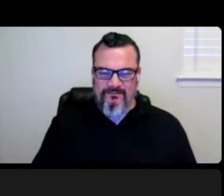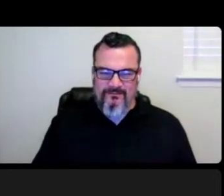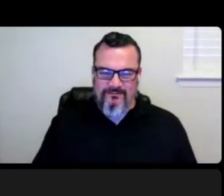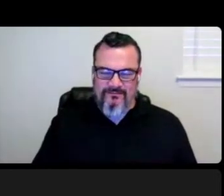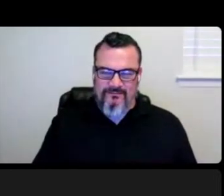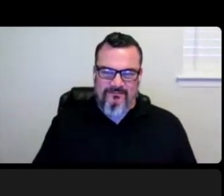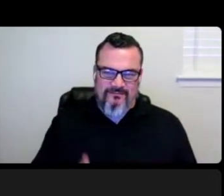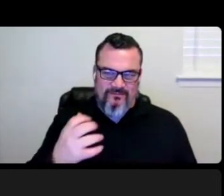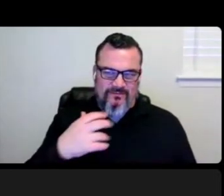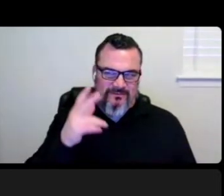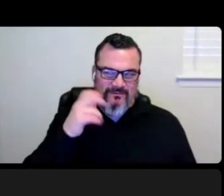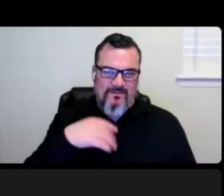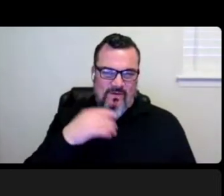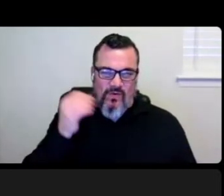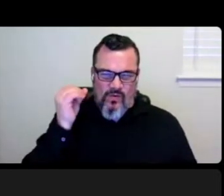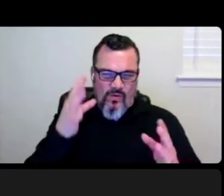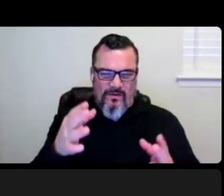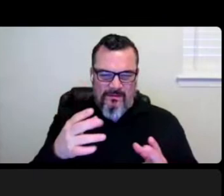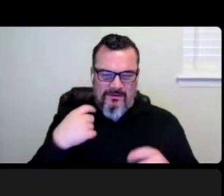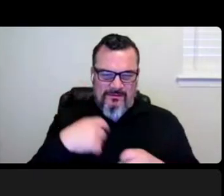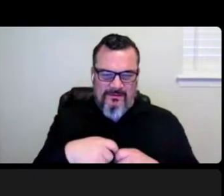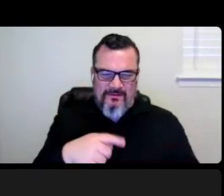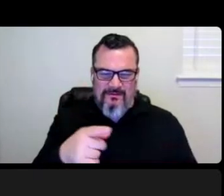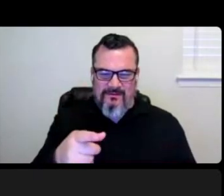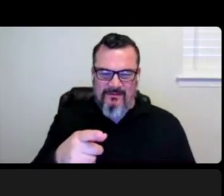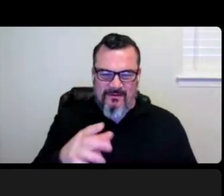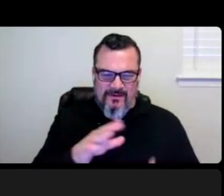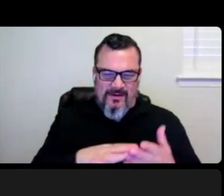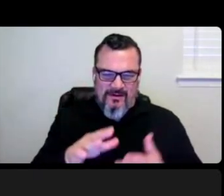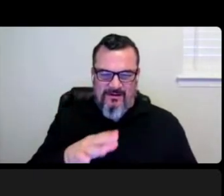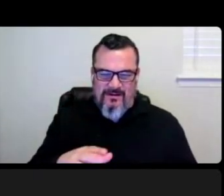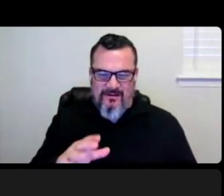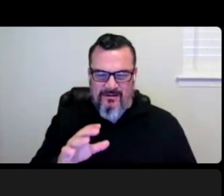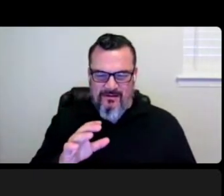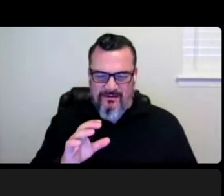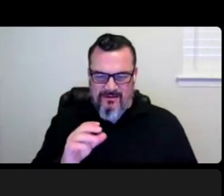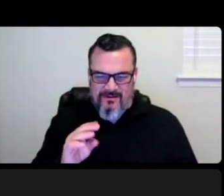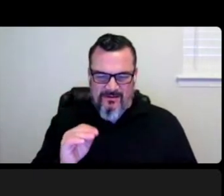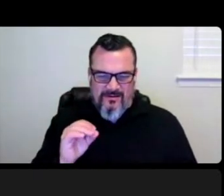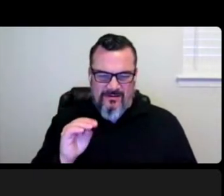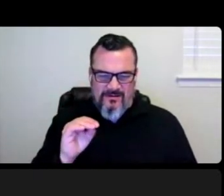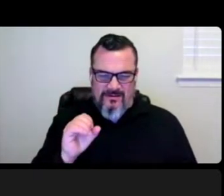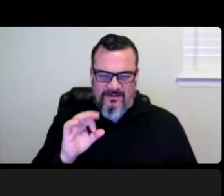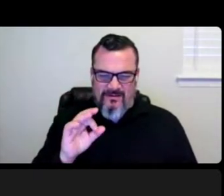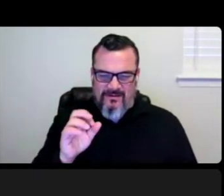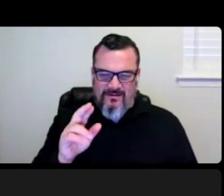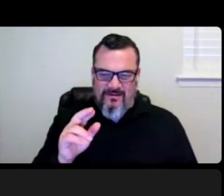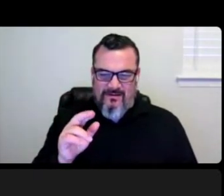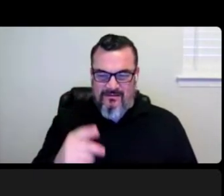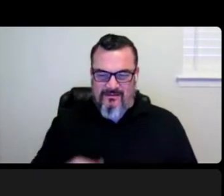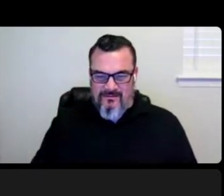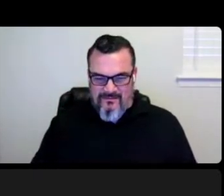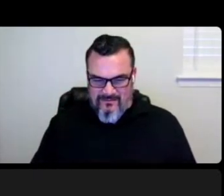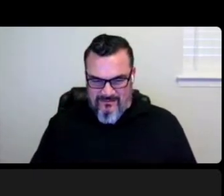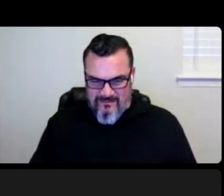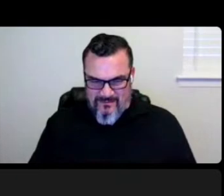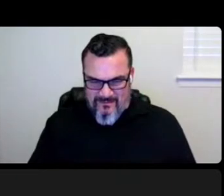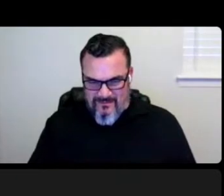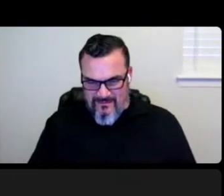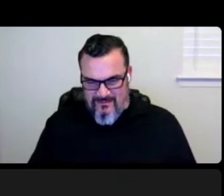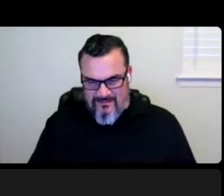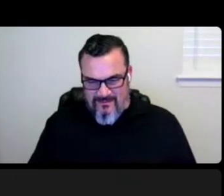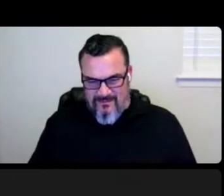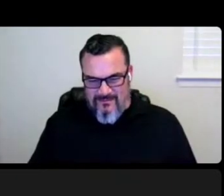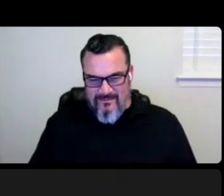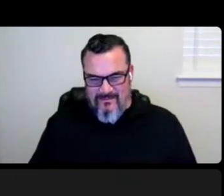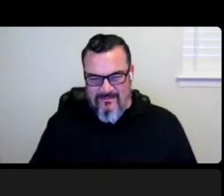Want to hear my horrible Spanish? Here we go. This is college level Spanish. Lava cada coche como si fuera a llevar a los novios a su